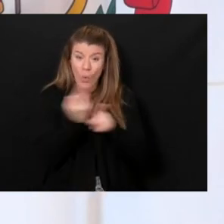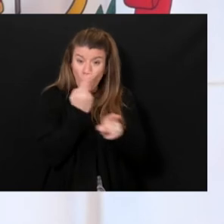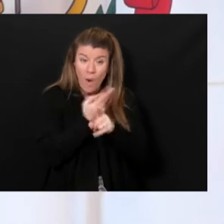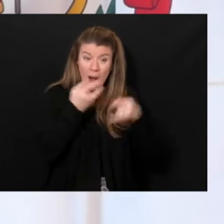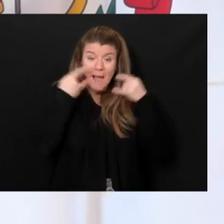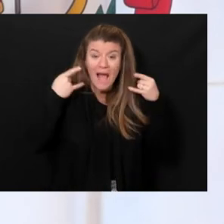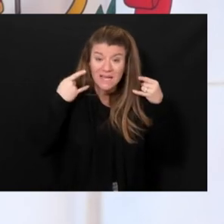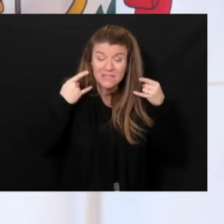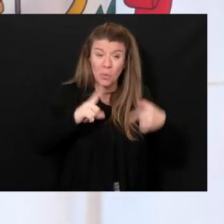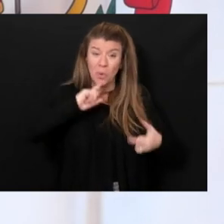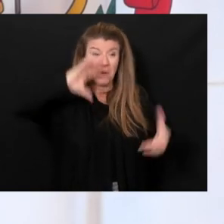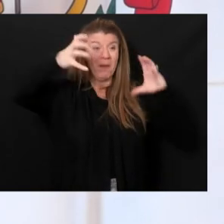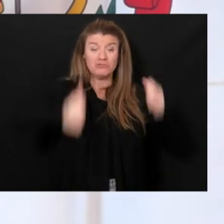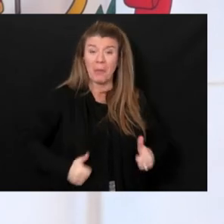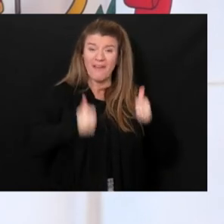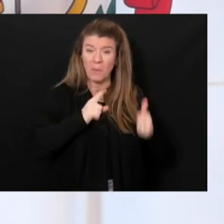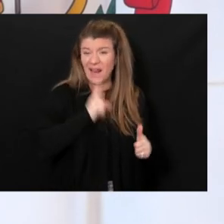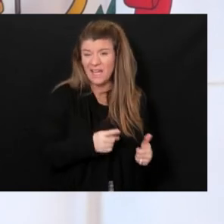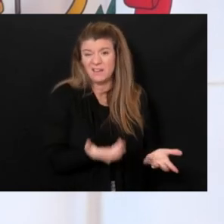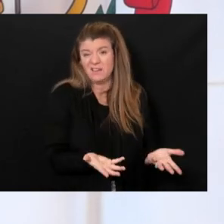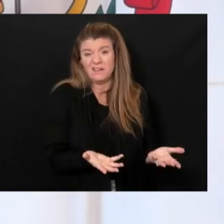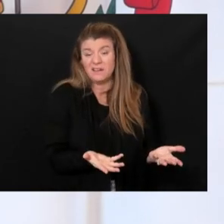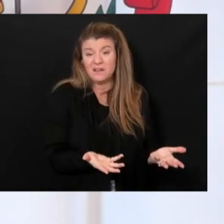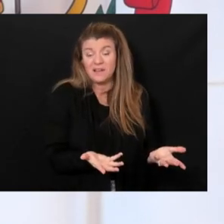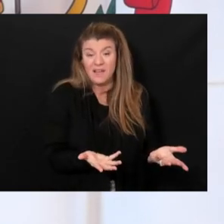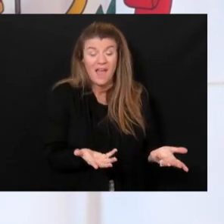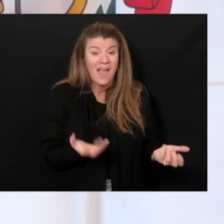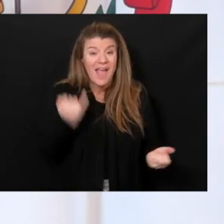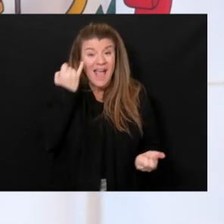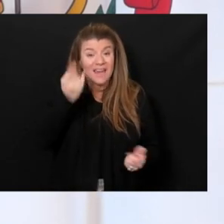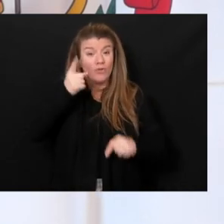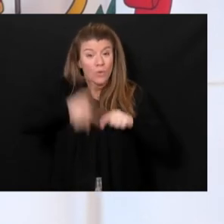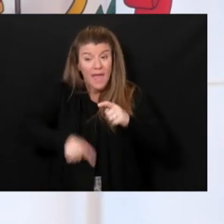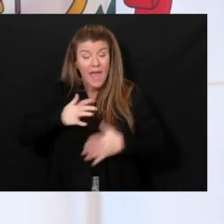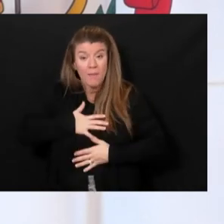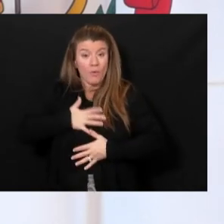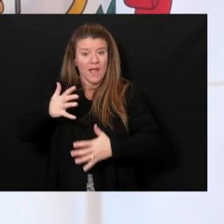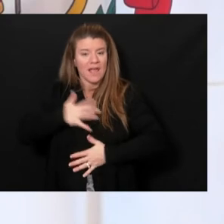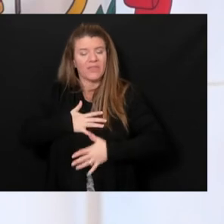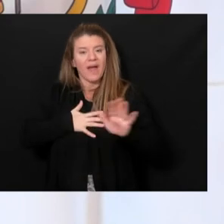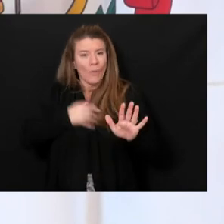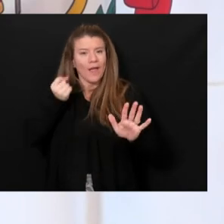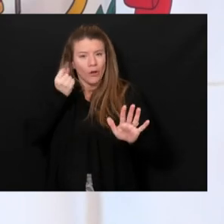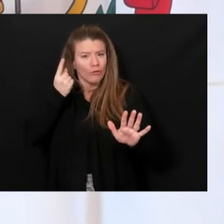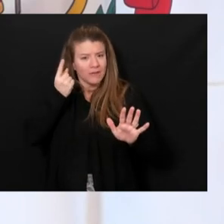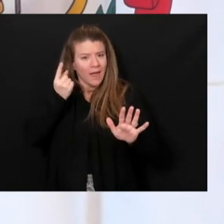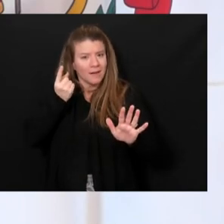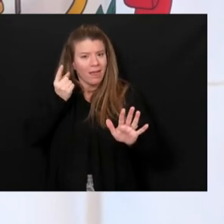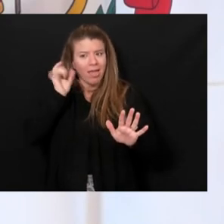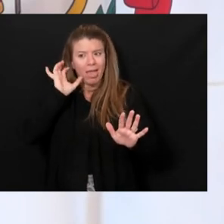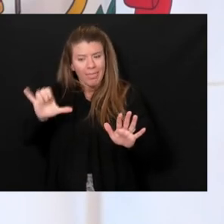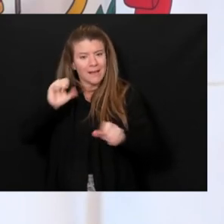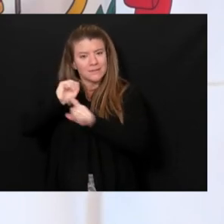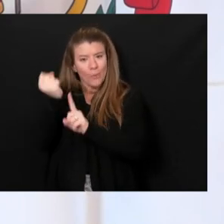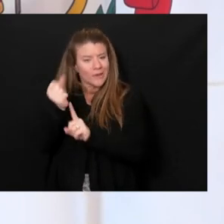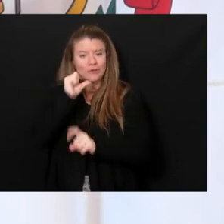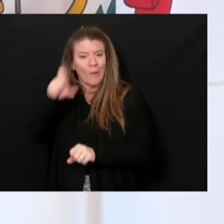that possibly be? And if you can't breathe in it, we've said don't wear it.